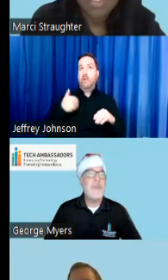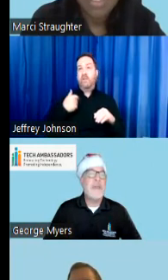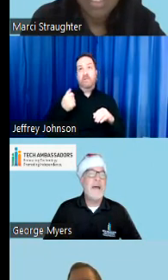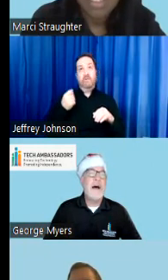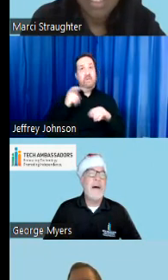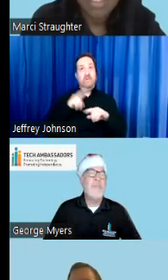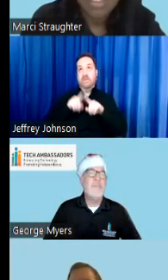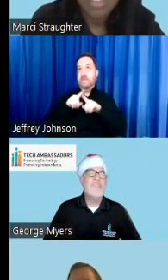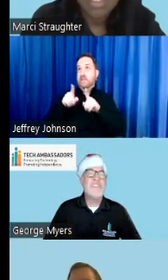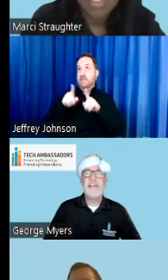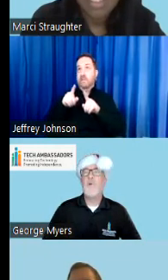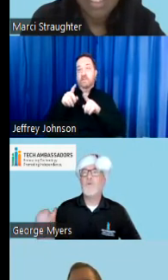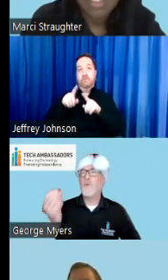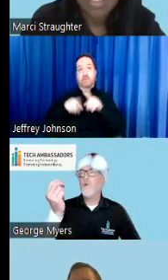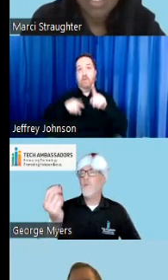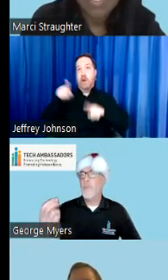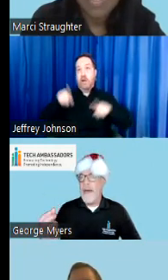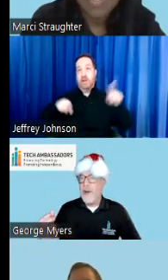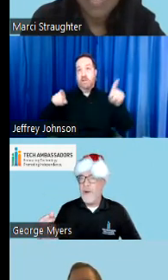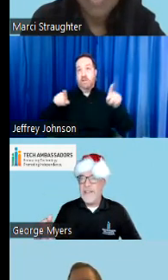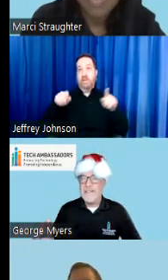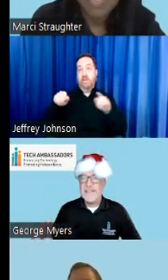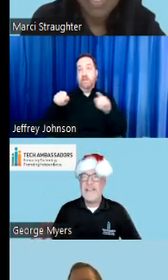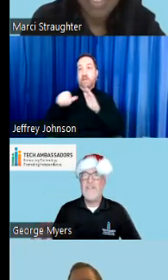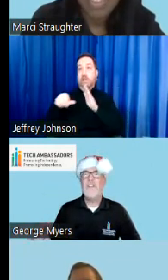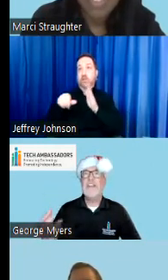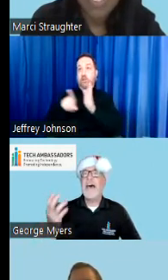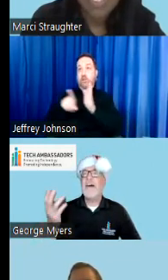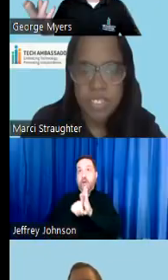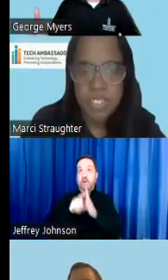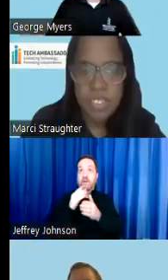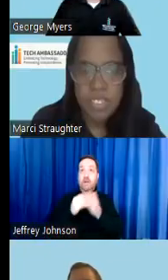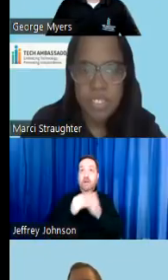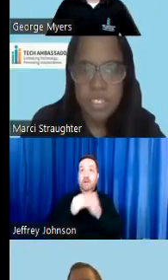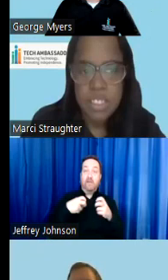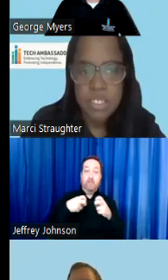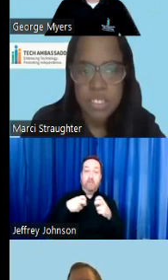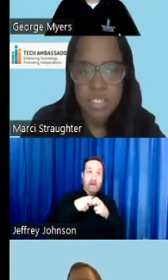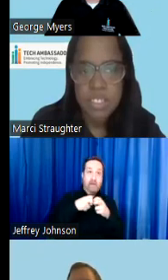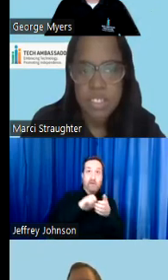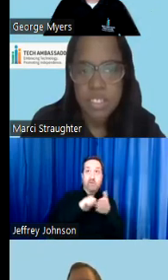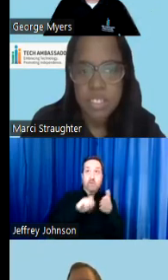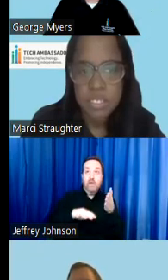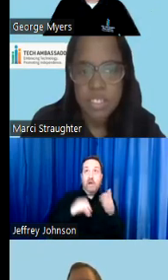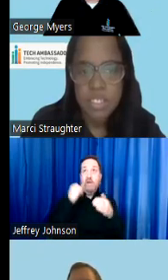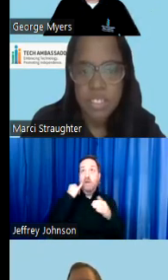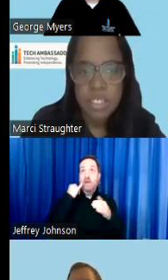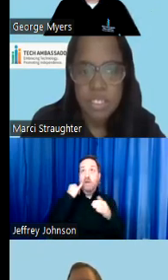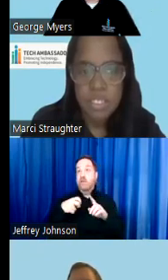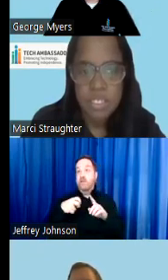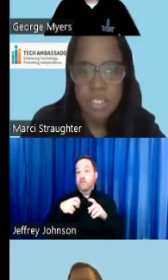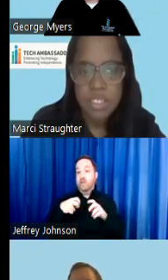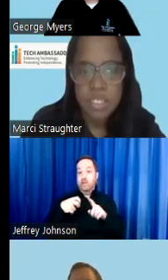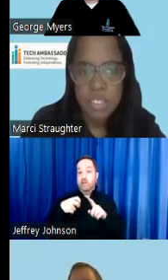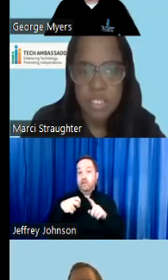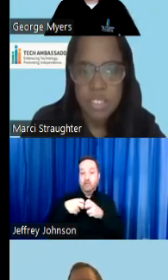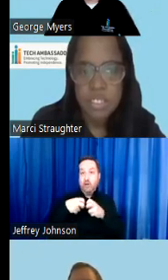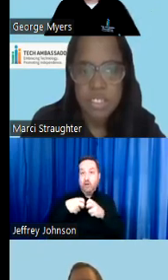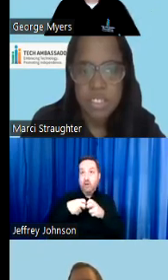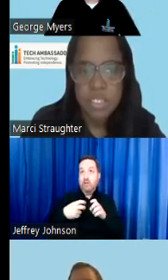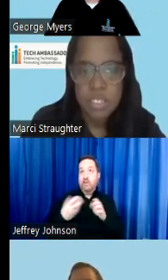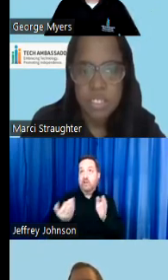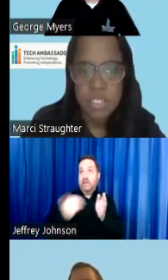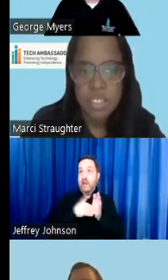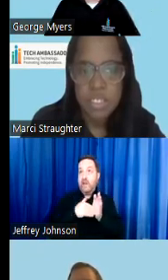doorbell. Some with removable batteries if you need to have the battery recharged. And those you can see that's more